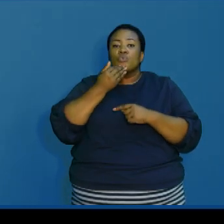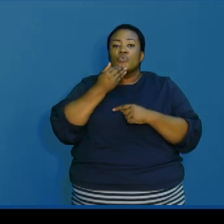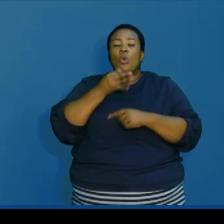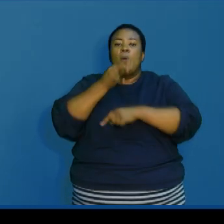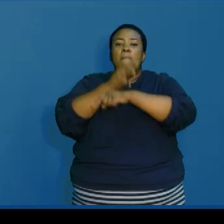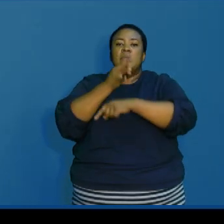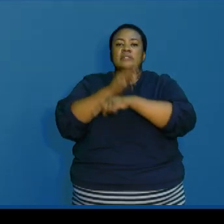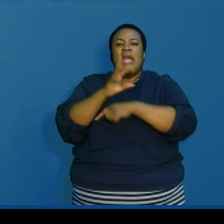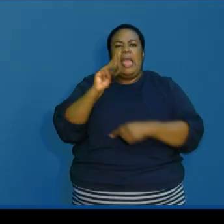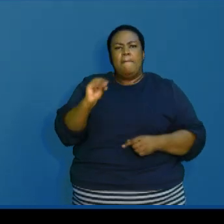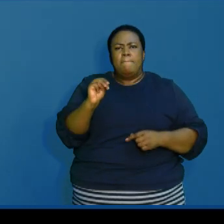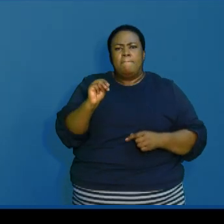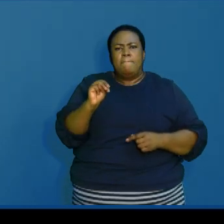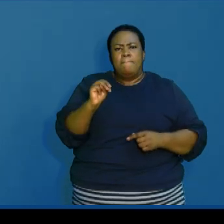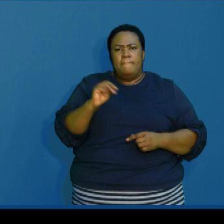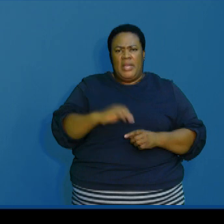this